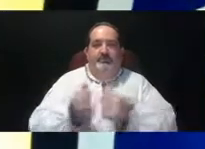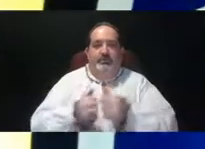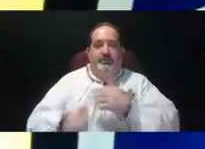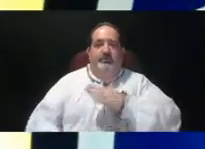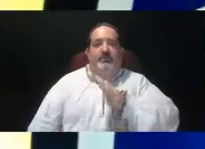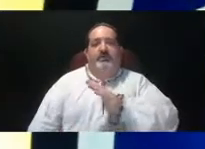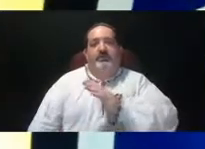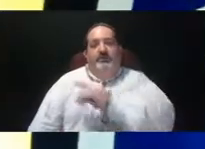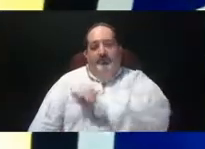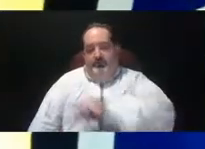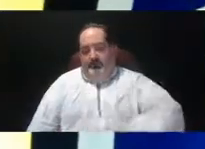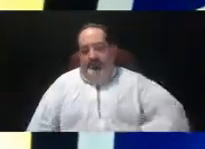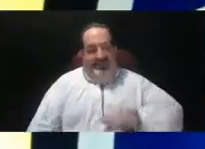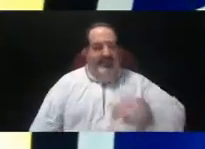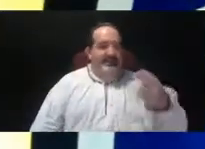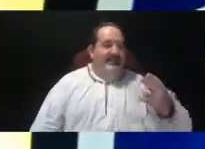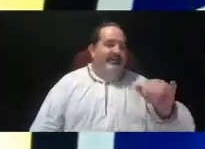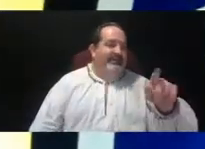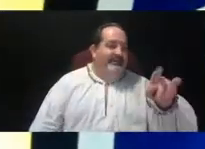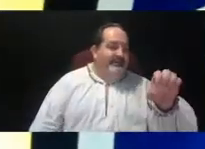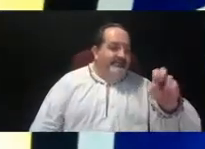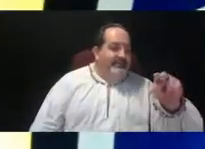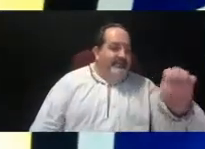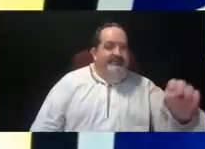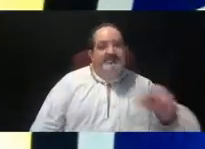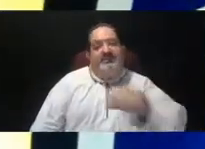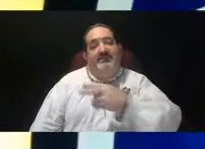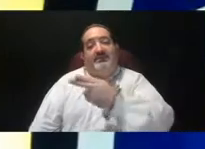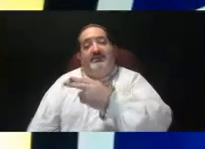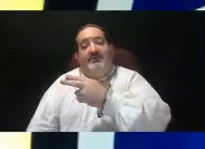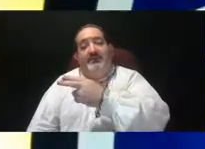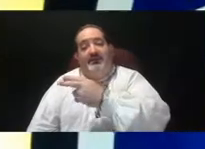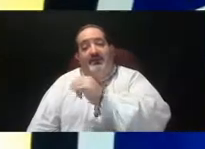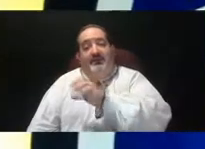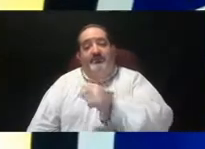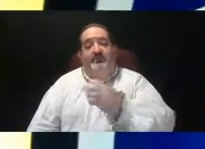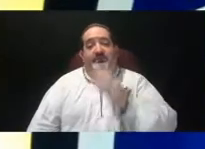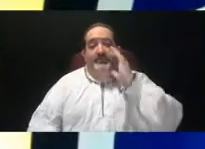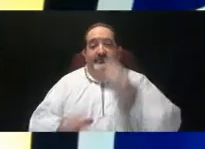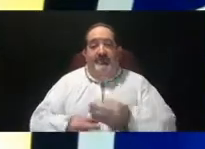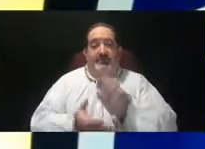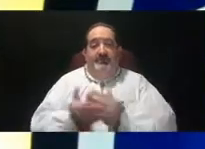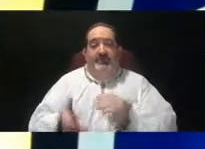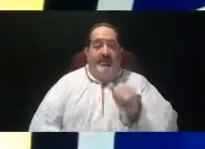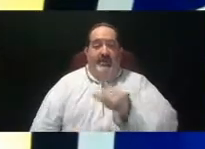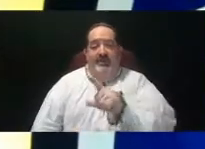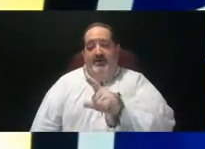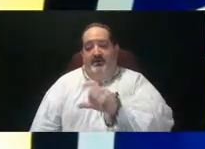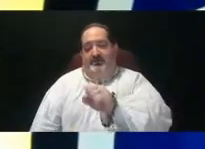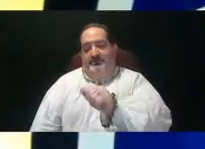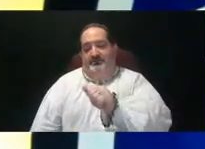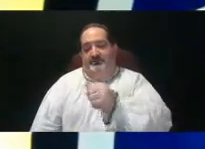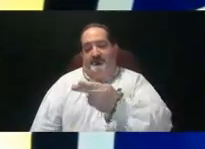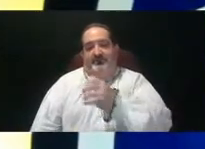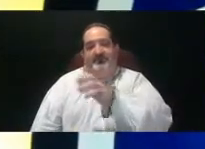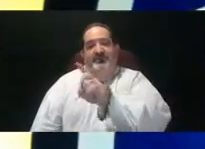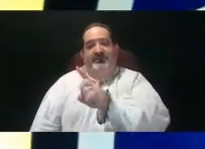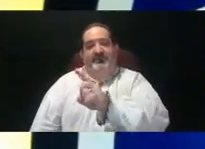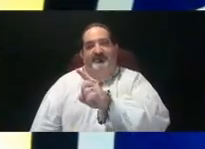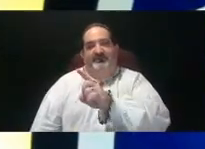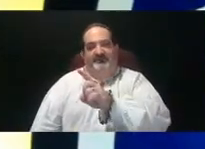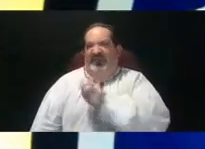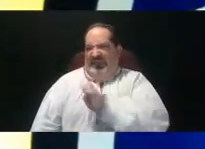Majesty and Her Highness and His Highness, we've decided to take a portion of Al Saheed East, in